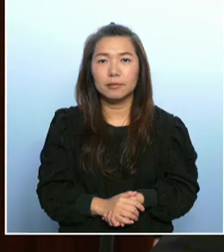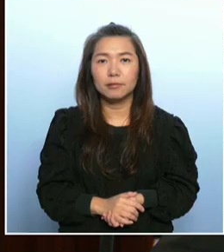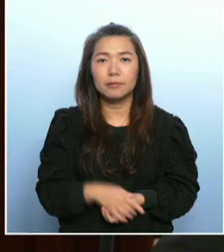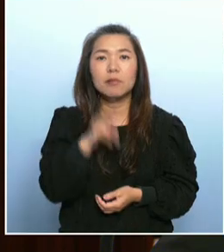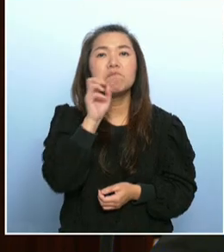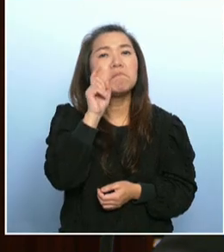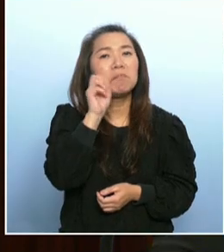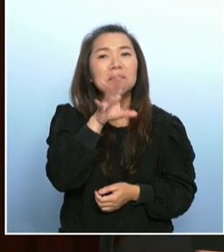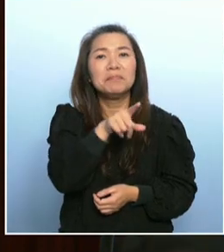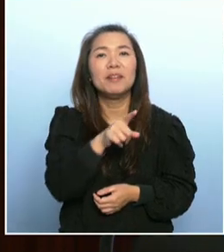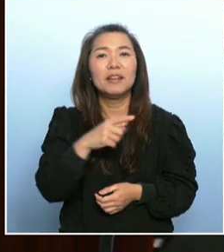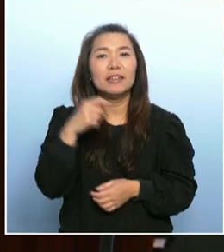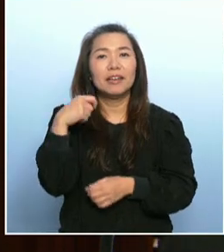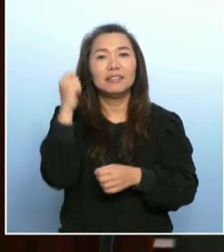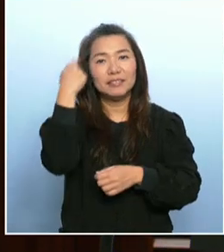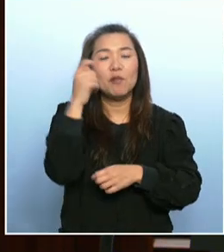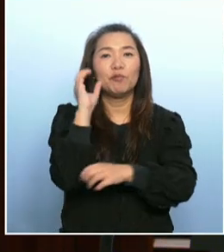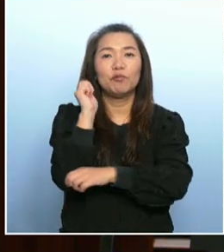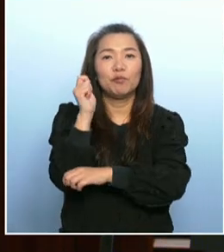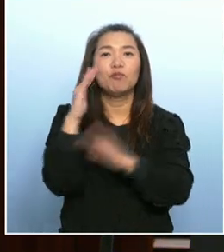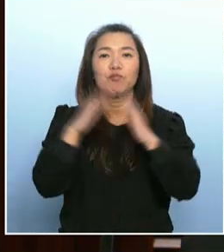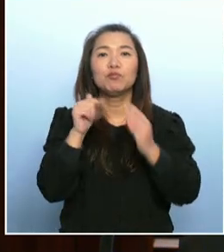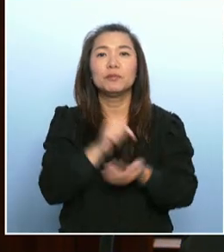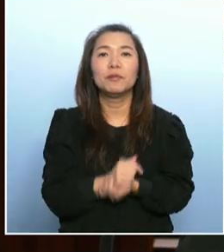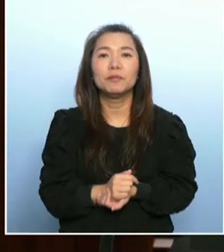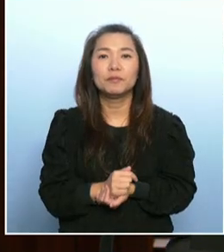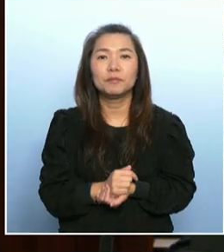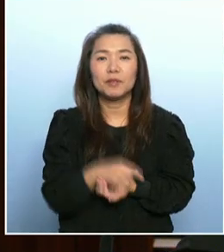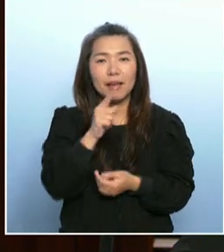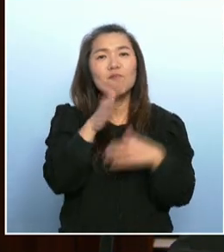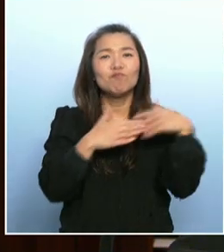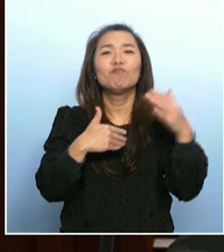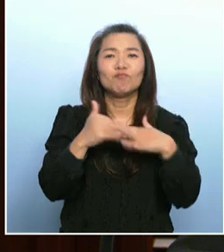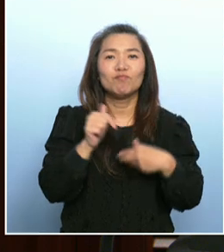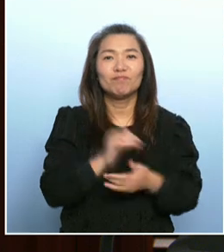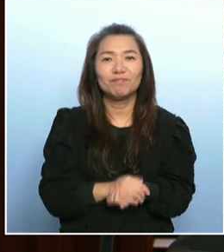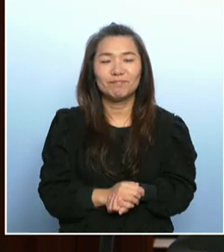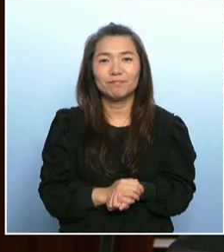some gerontechnological products have been introduced into the complex.